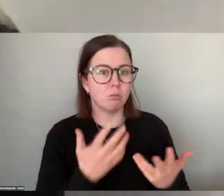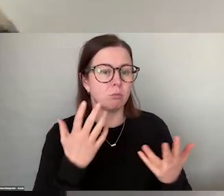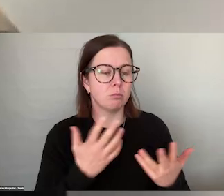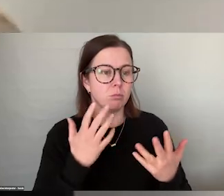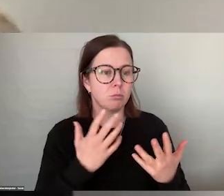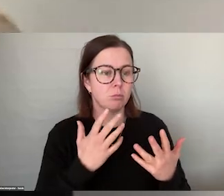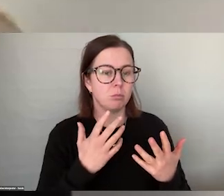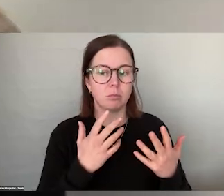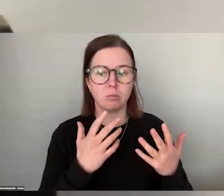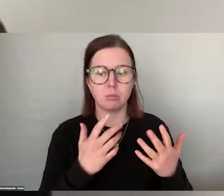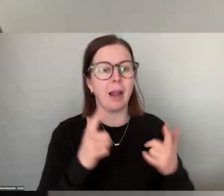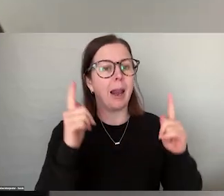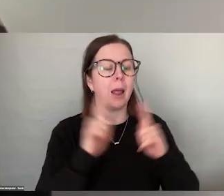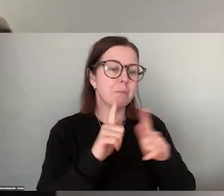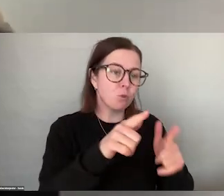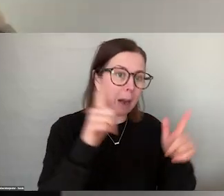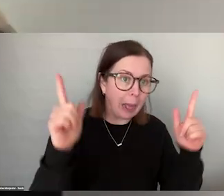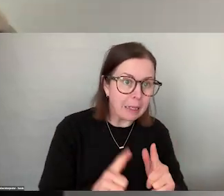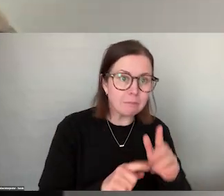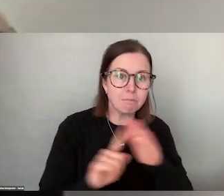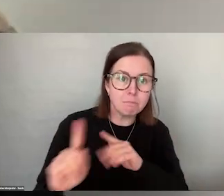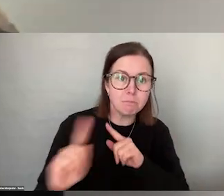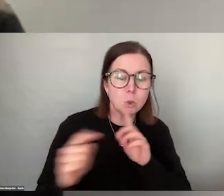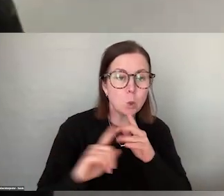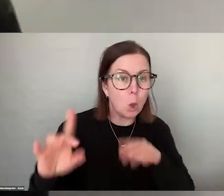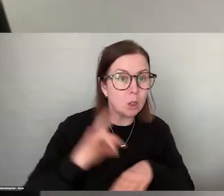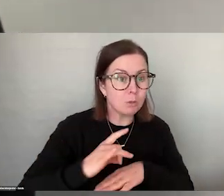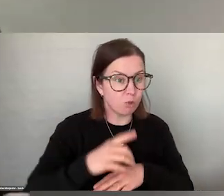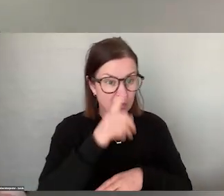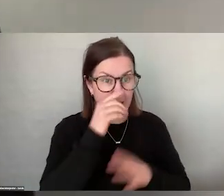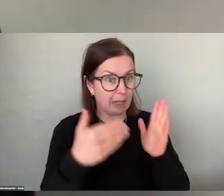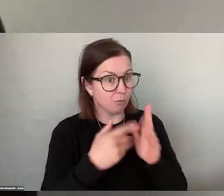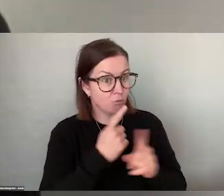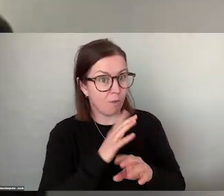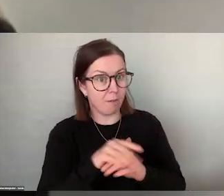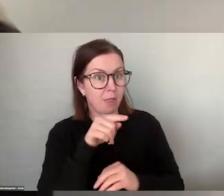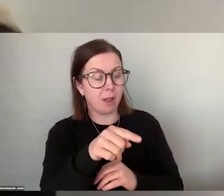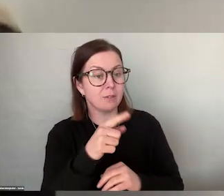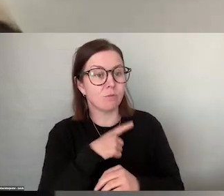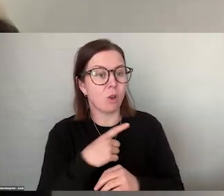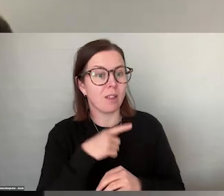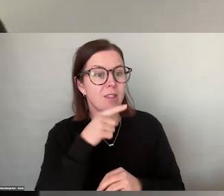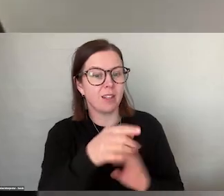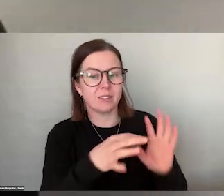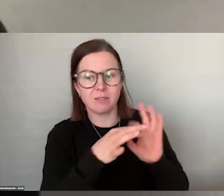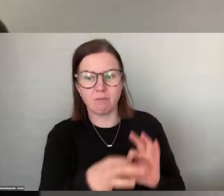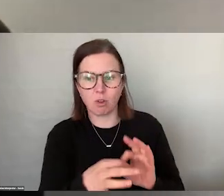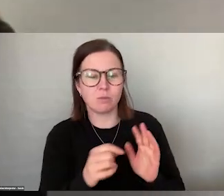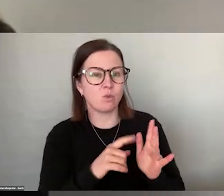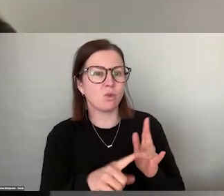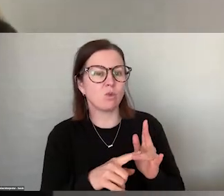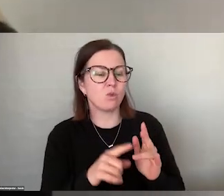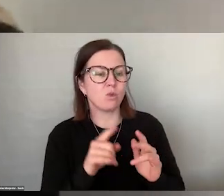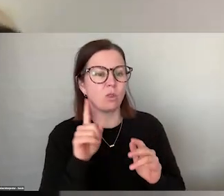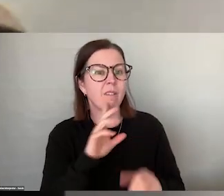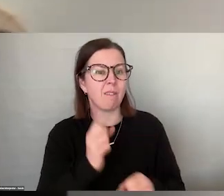less cost, less going into the hospital. Do you want to add to that? Because that comes down to that the bottom line for the